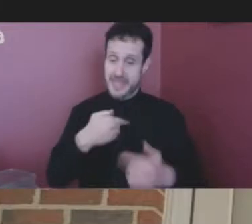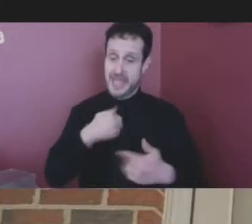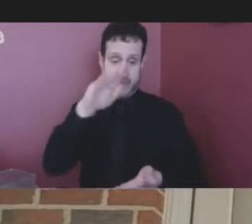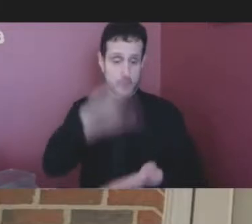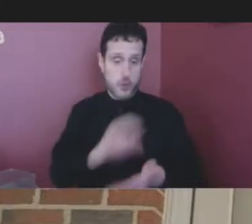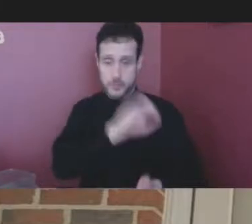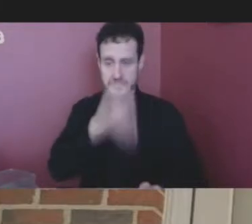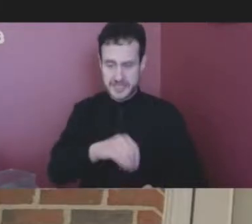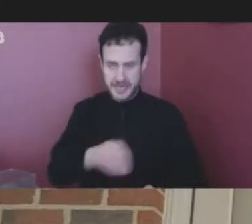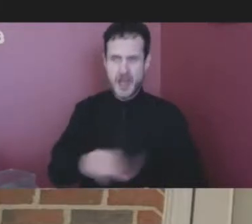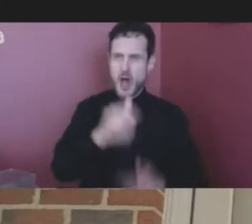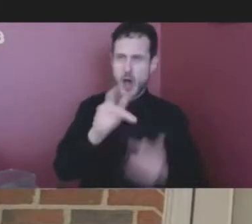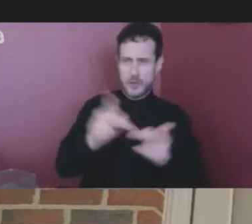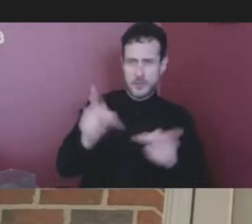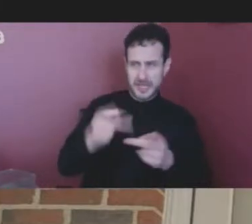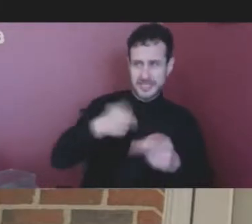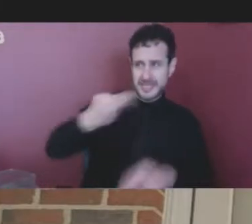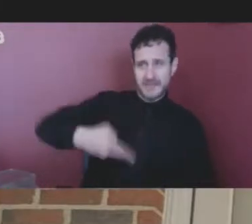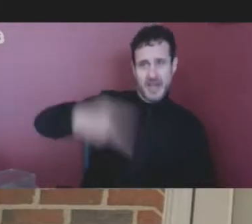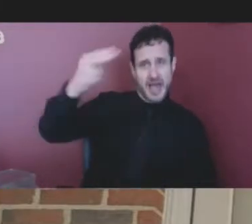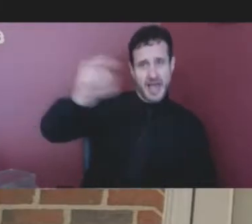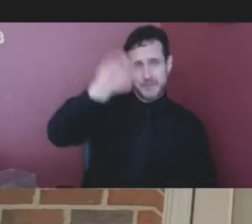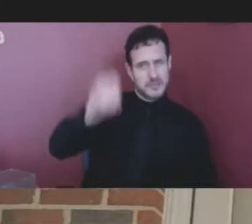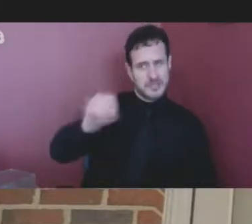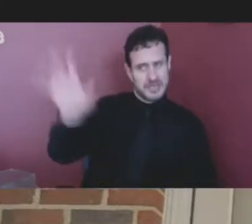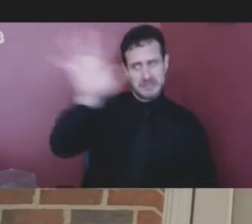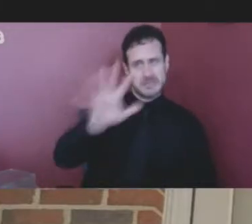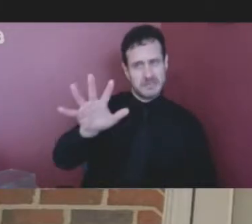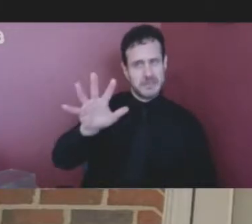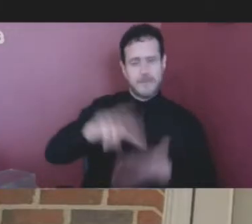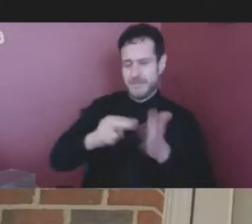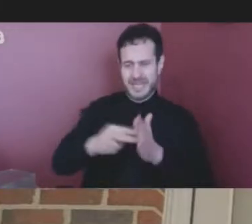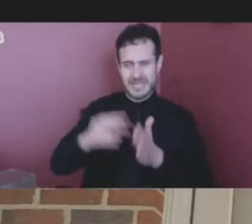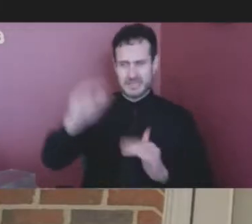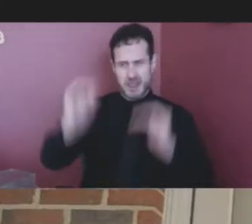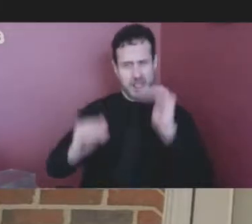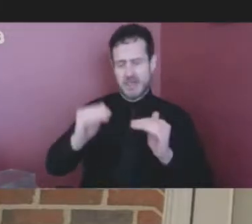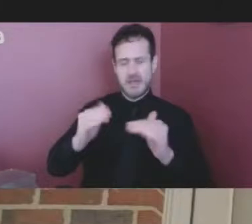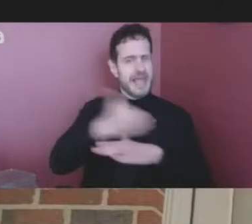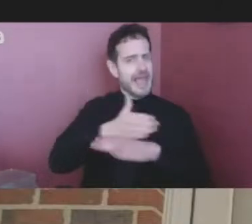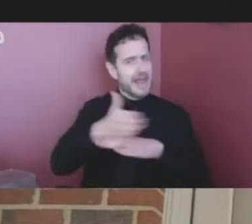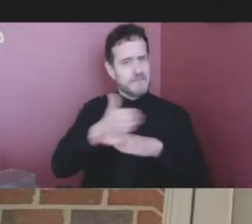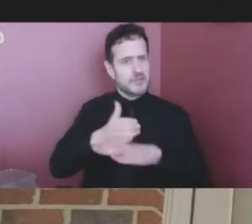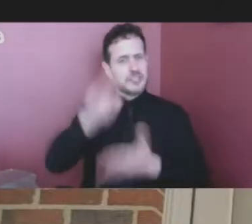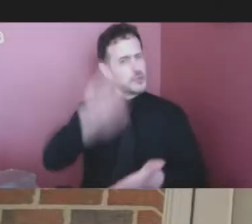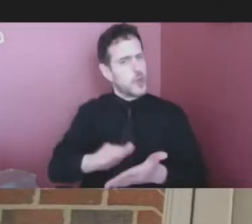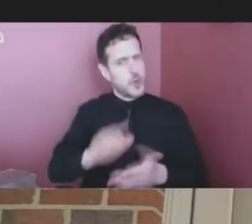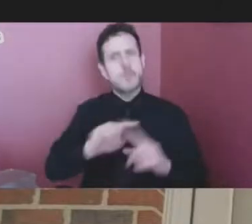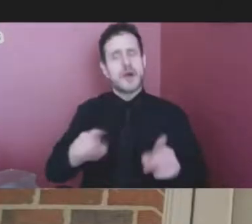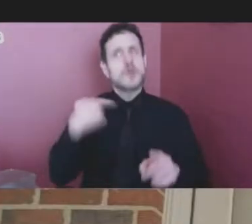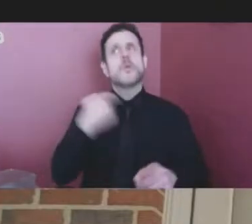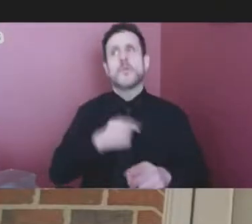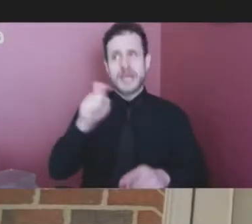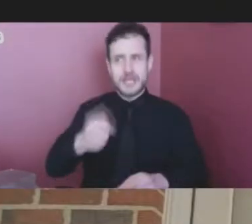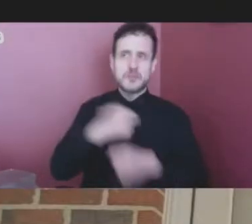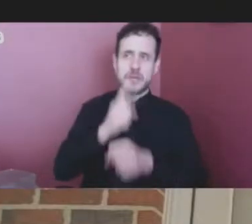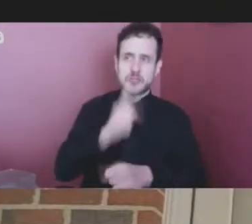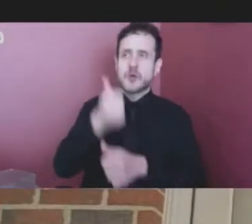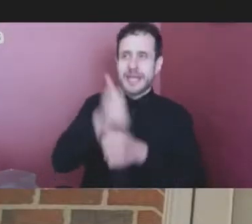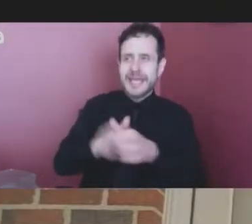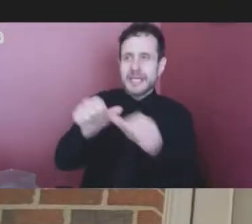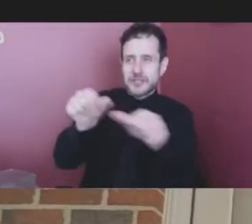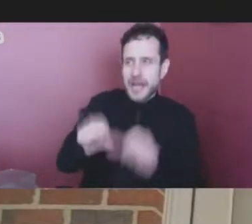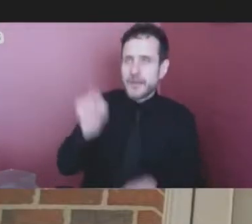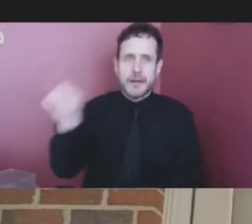we're seeing in the broader region. And we don't want to be inhibited from taking action to keep people